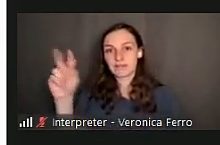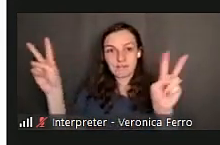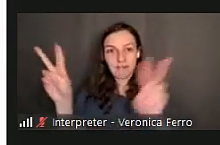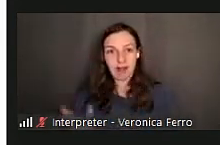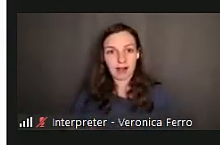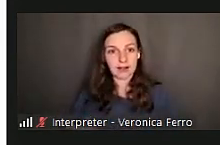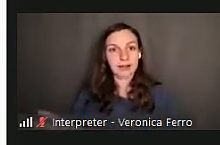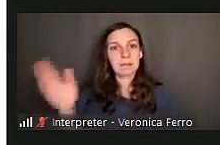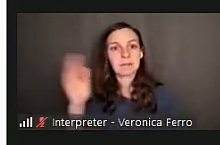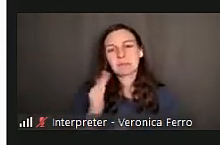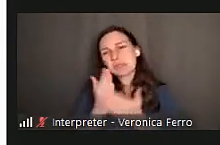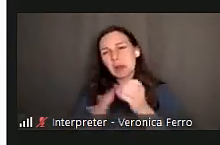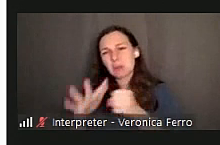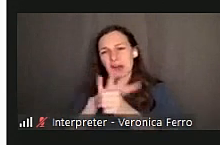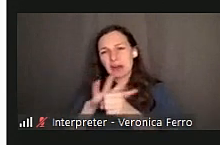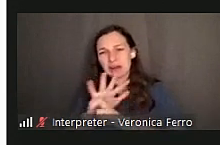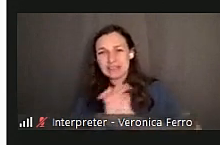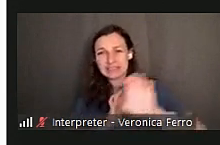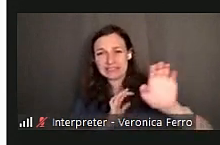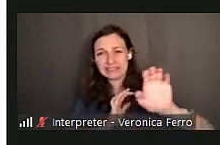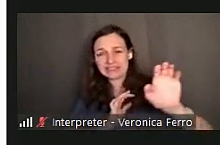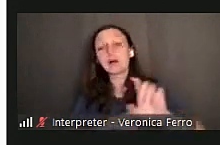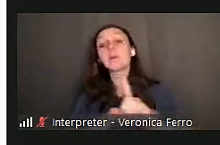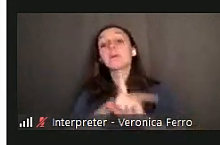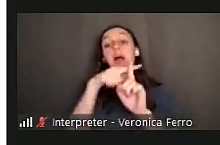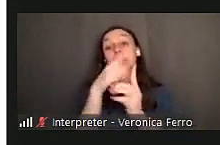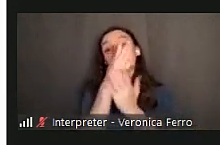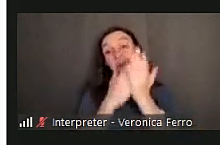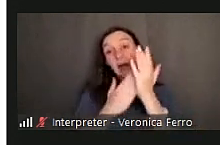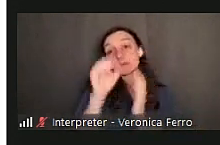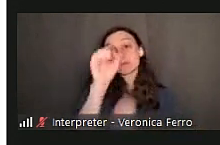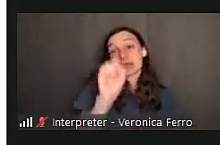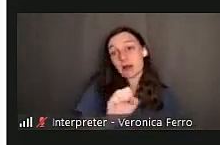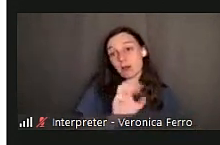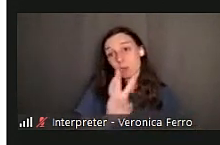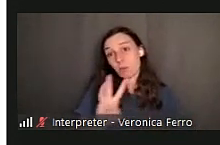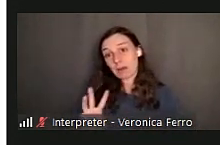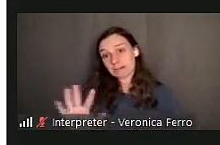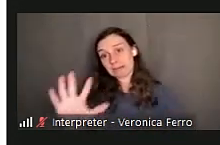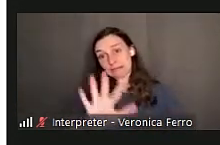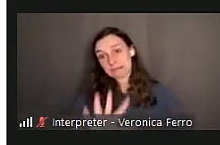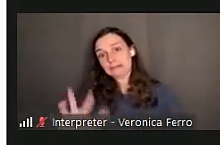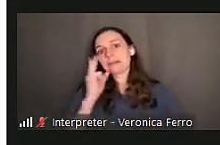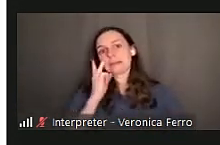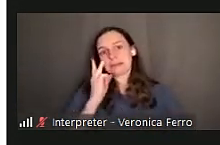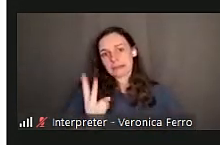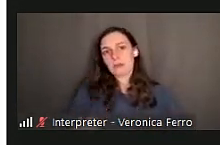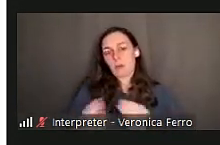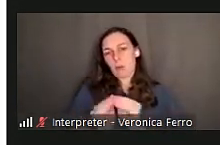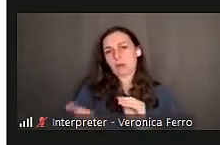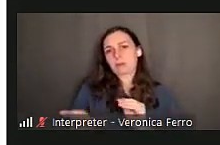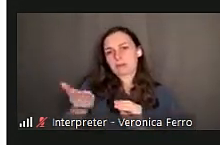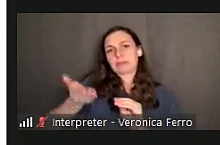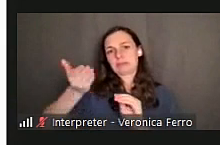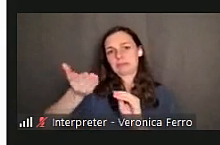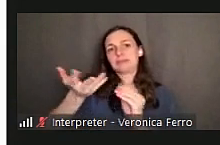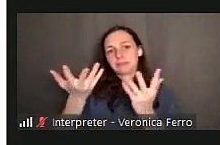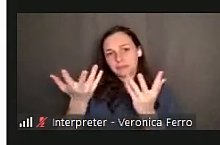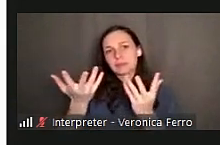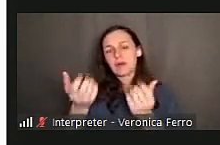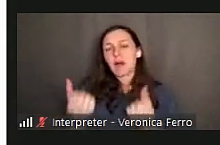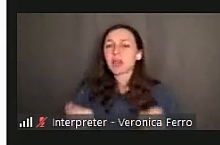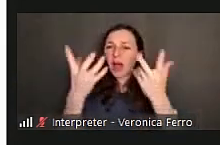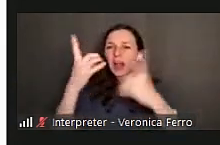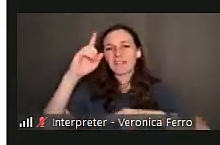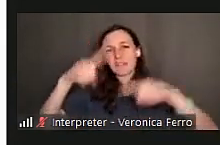and then also the Southwest part of the state is an area where we are seeing some increasing rates right now. So a lot of variability across the state right now